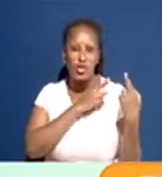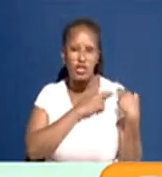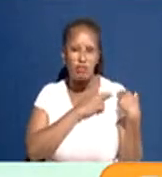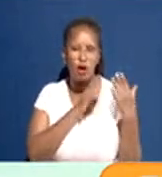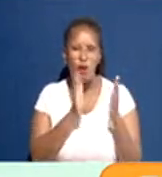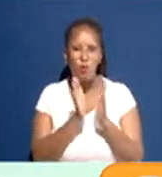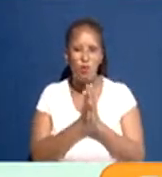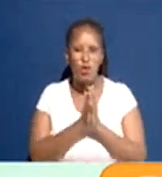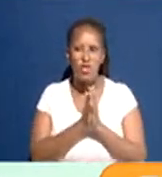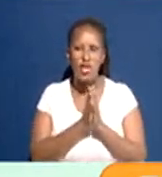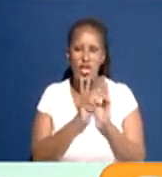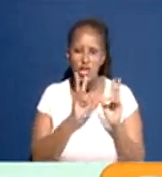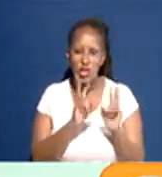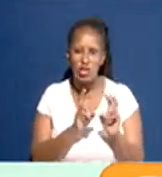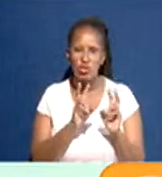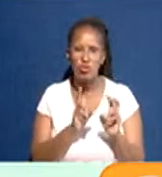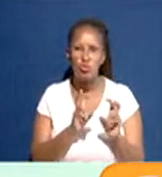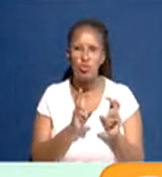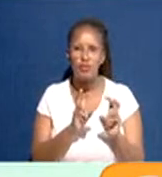na maneno ya